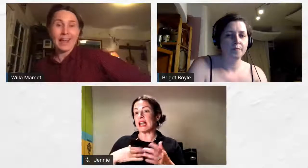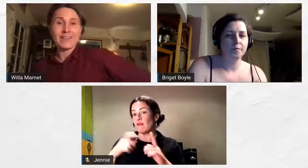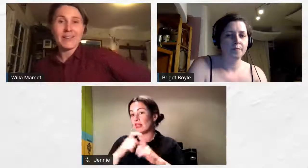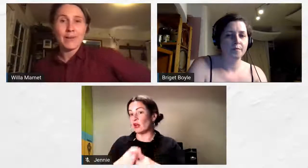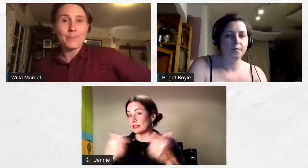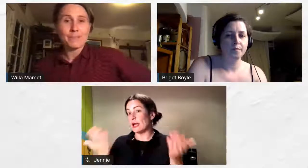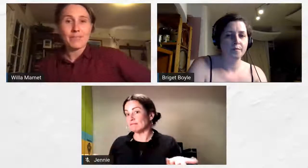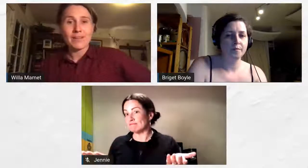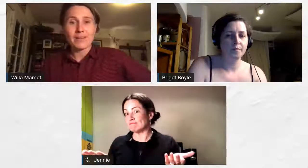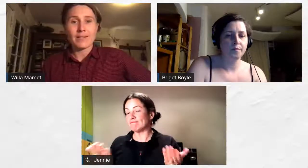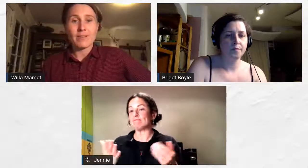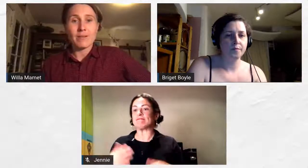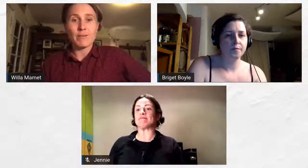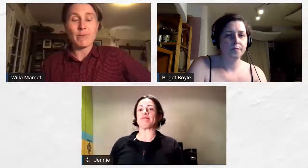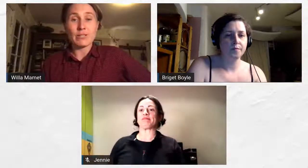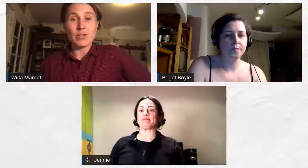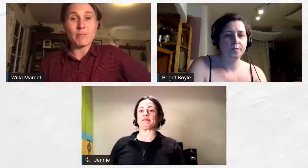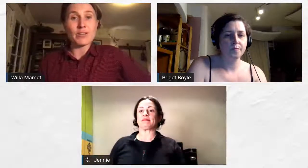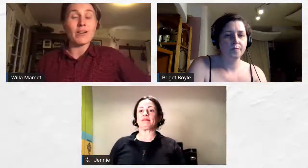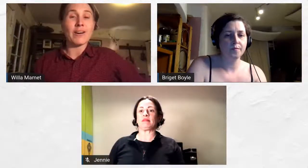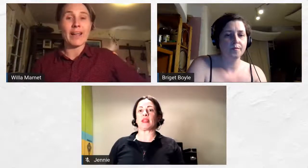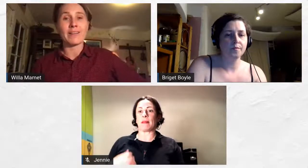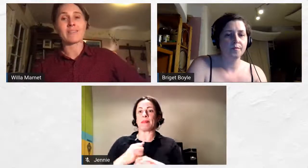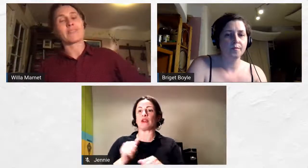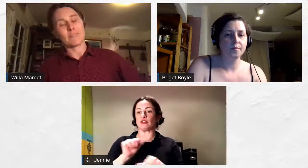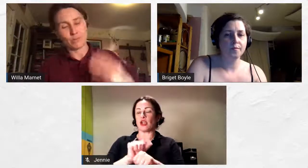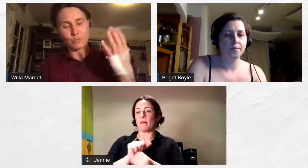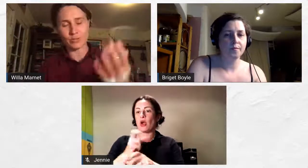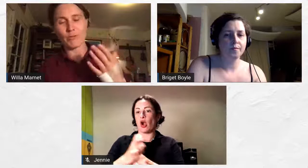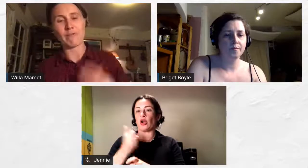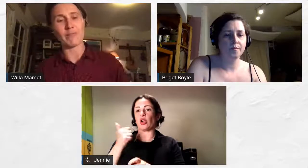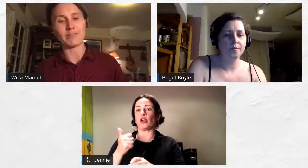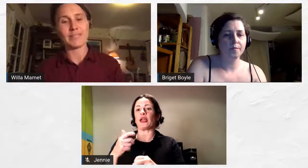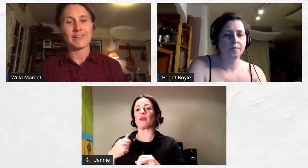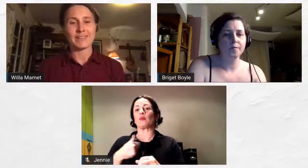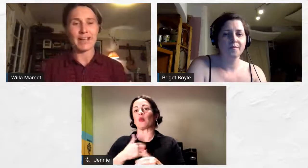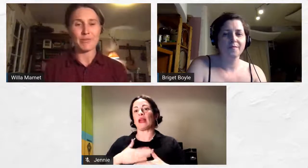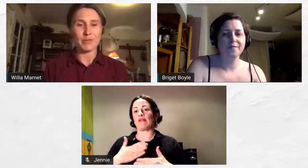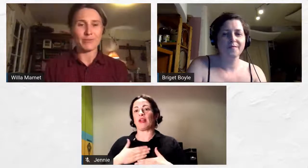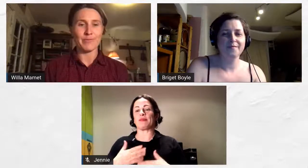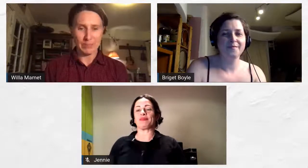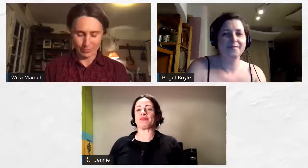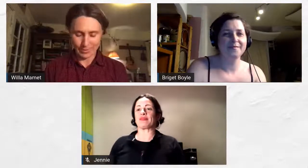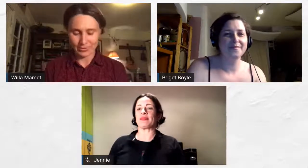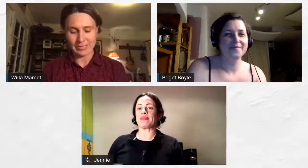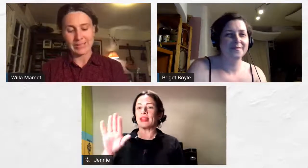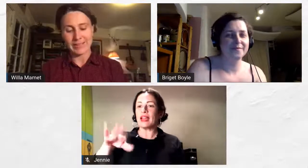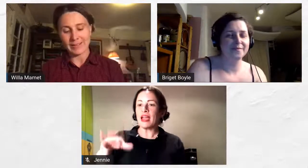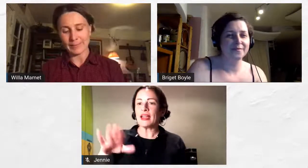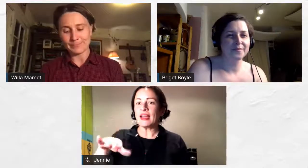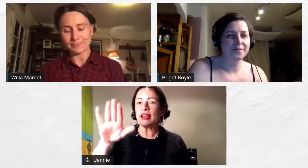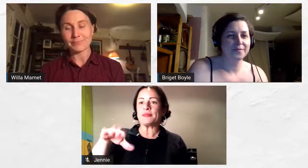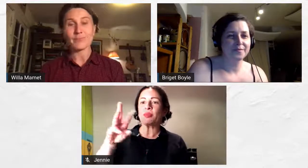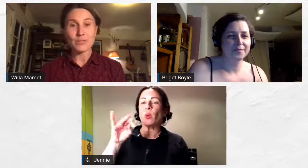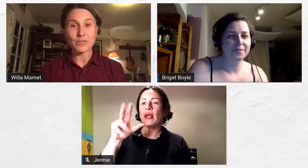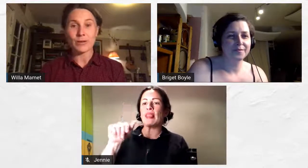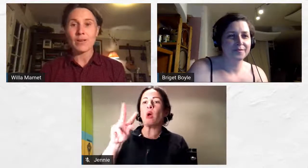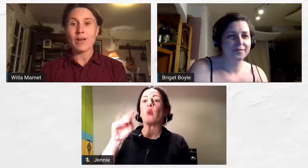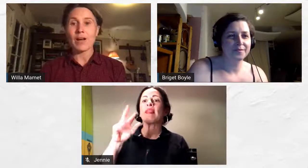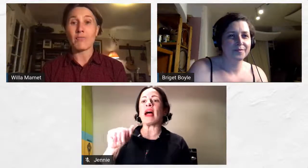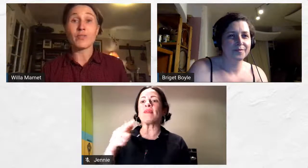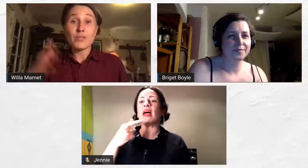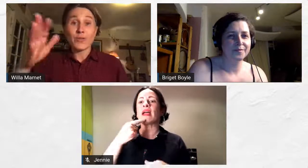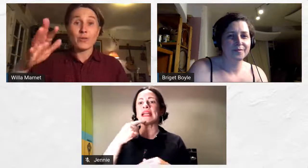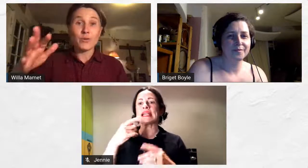all, and makes her job much harder. And we're so grateful to have you. Thank you so much.